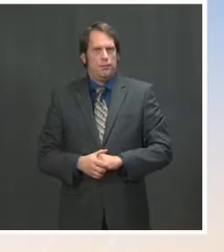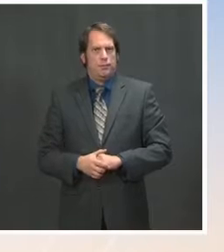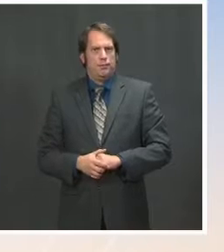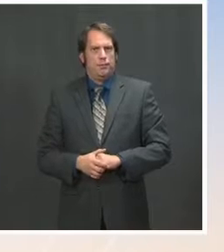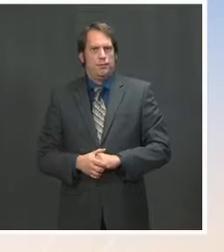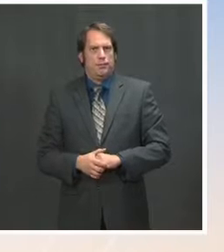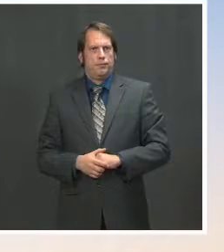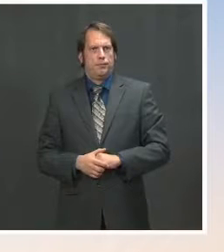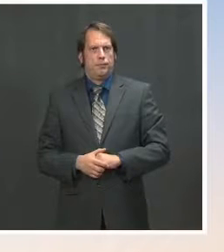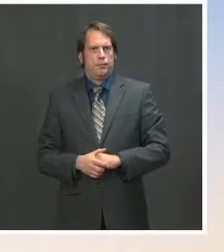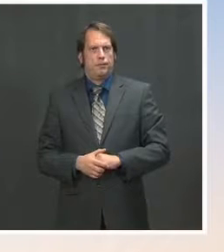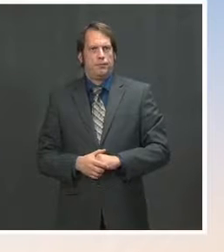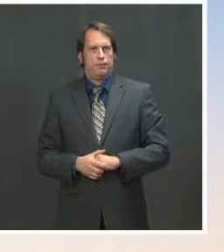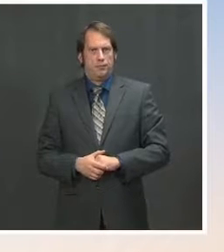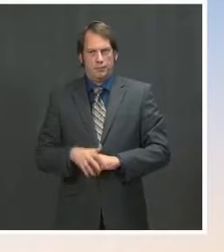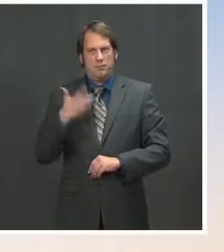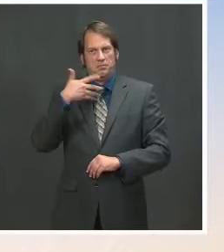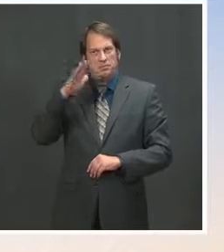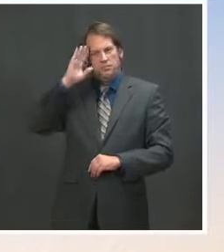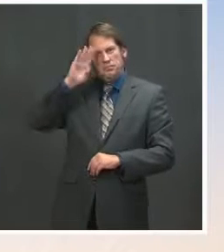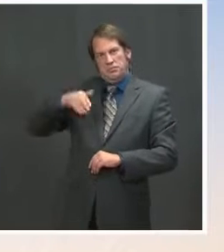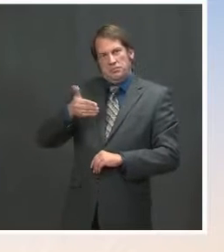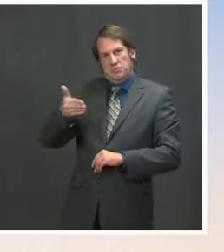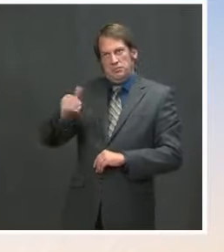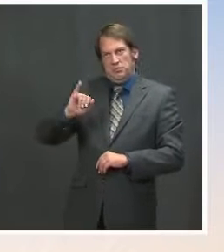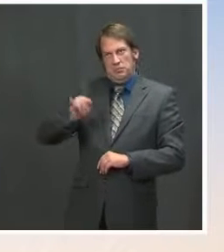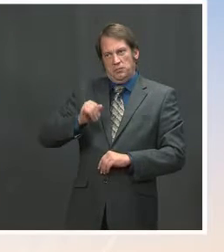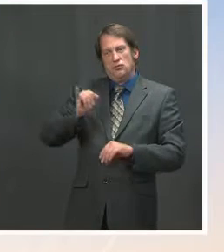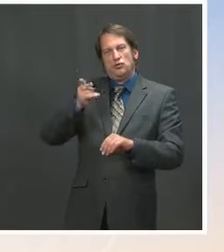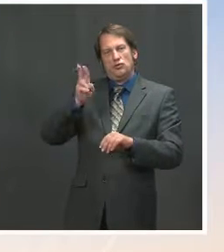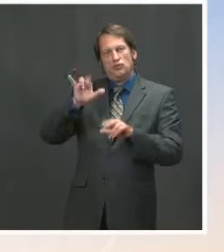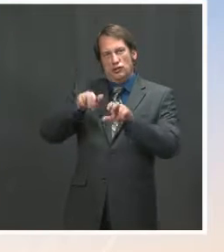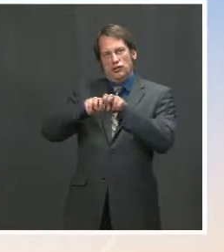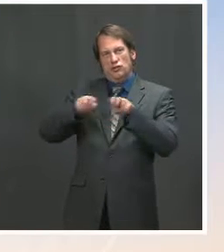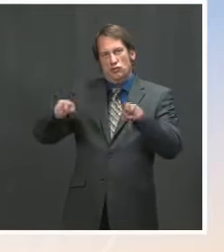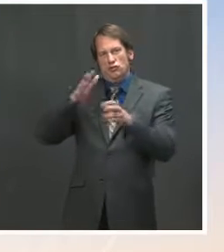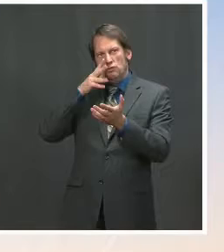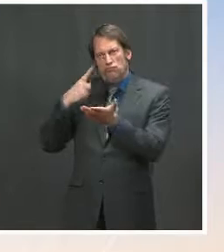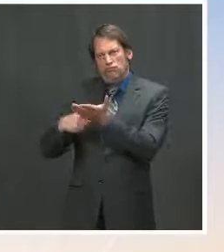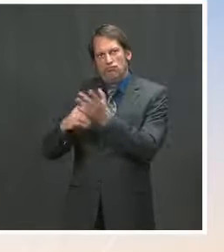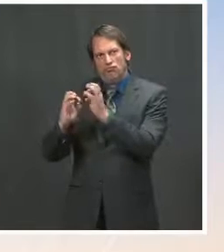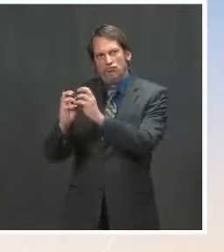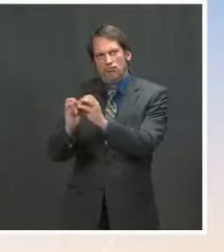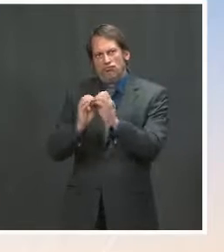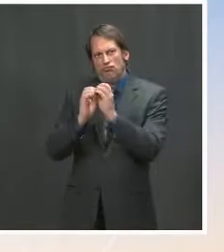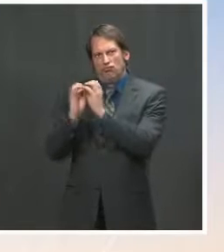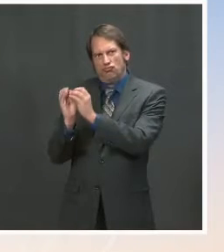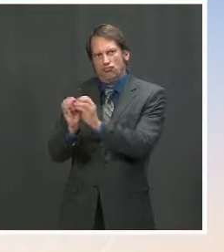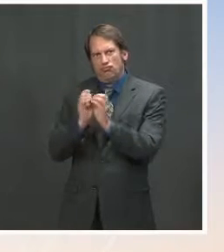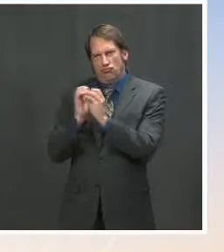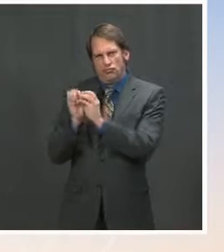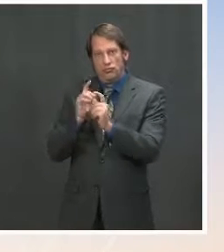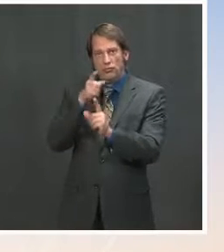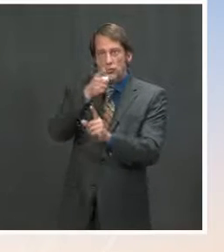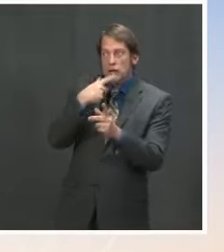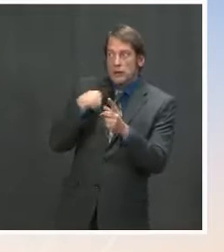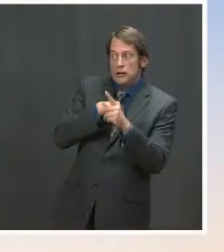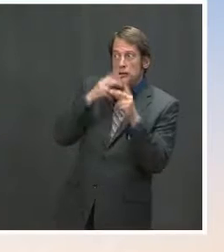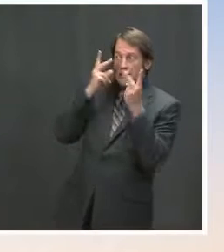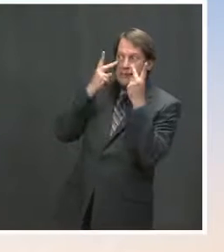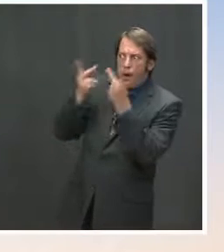closing arguments today. They'll come back with a verdict, and we're not going to get ahead of those deliberations. I'm not suggesting you're asking that, but I just wanted to restate